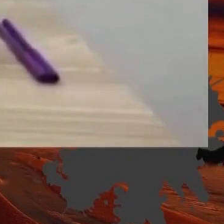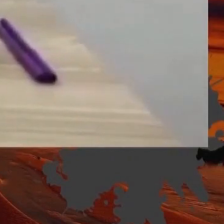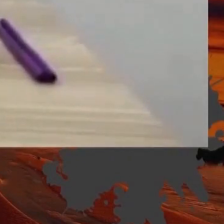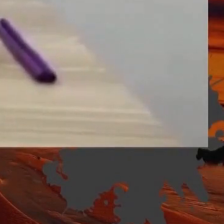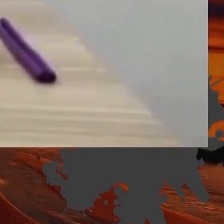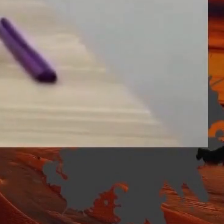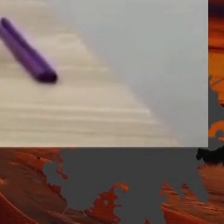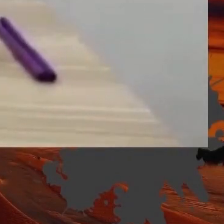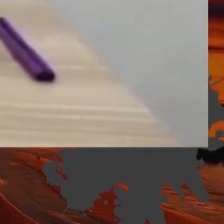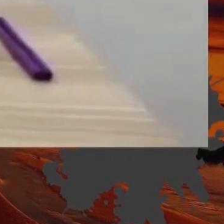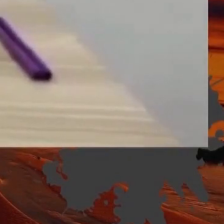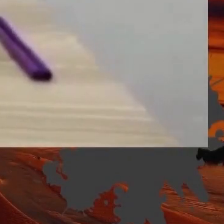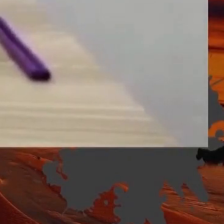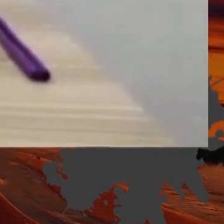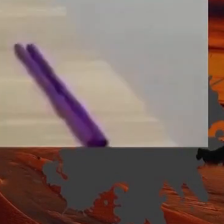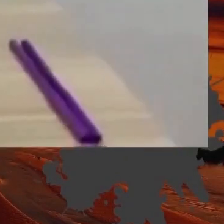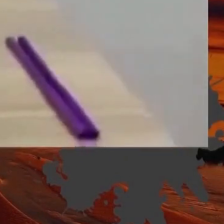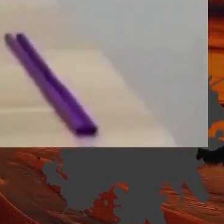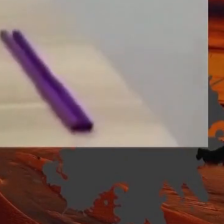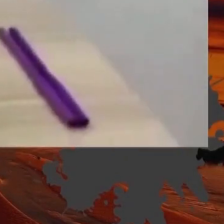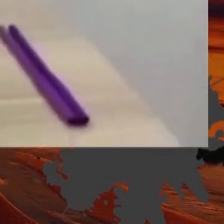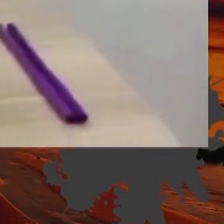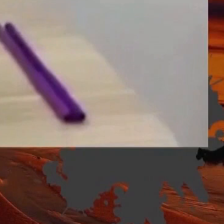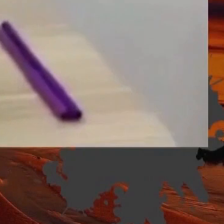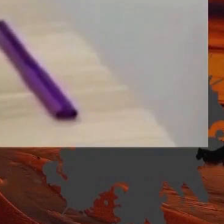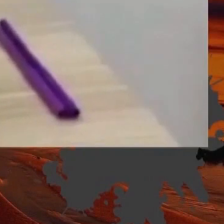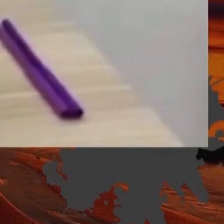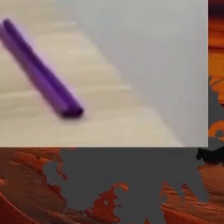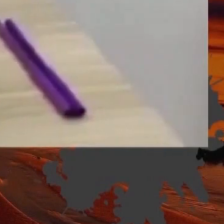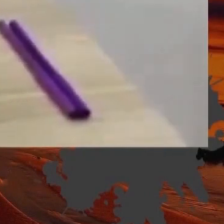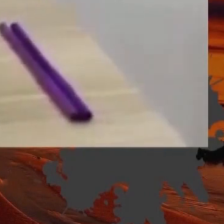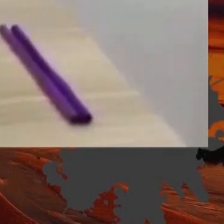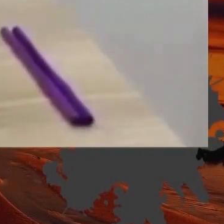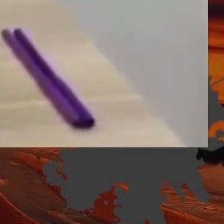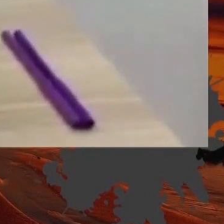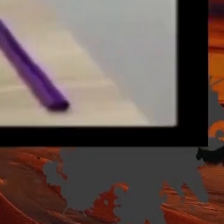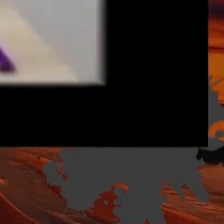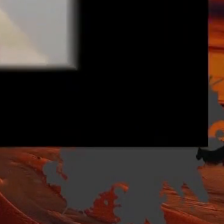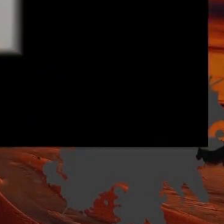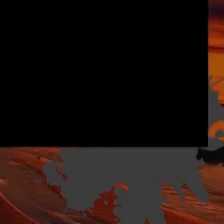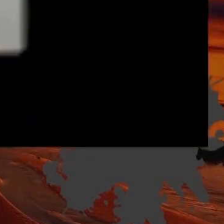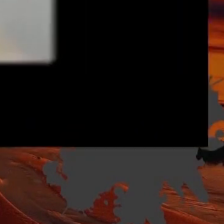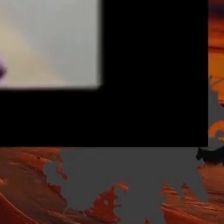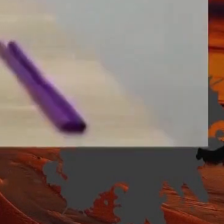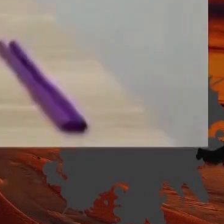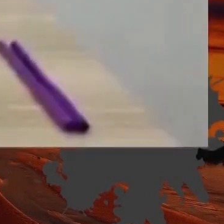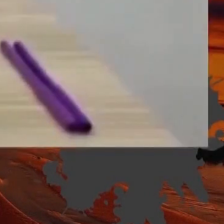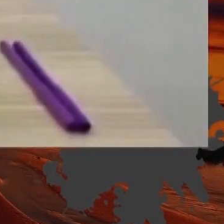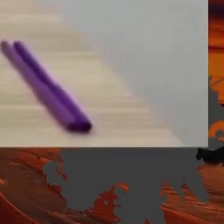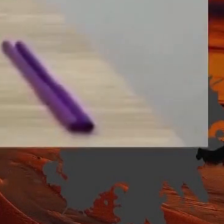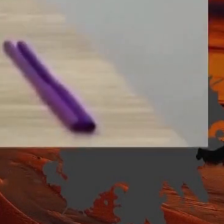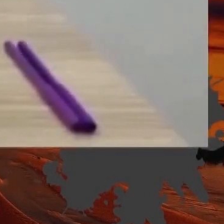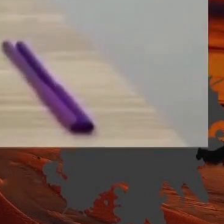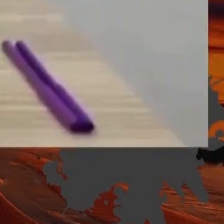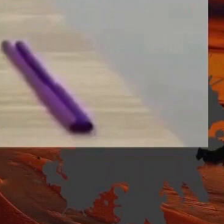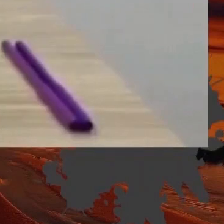letter cup, some rice and marker. First, pour the rice into the bag. Next, sing the top